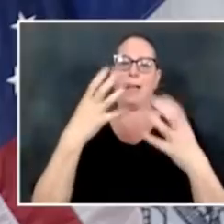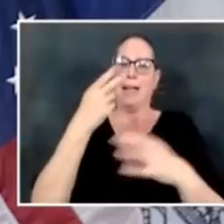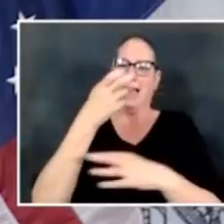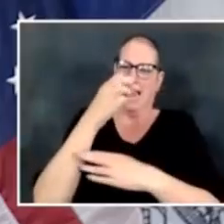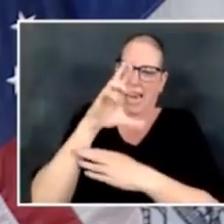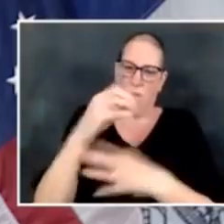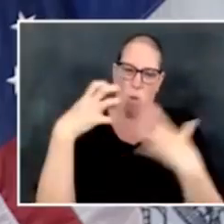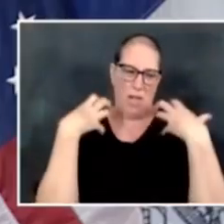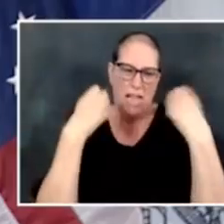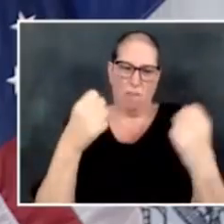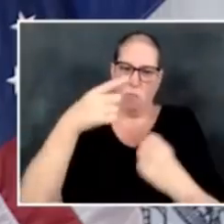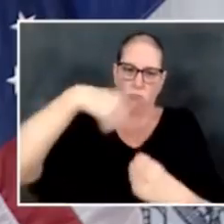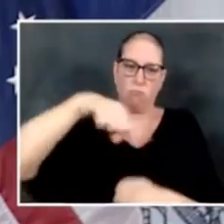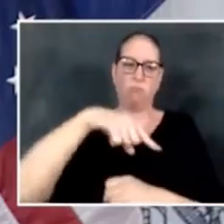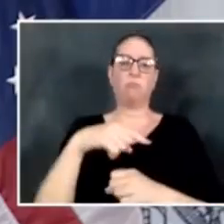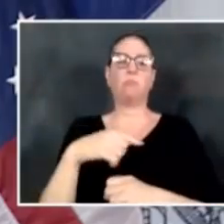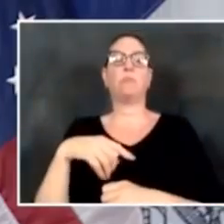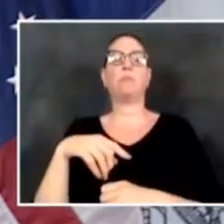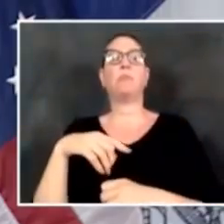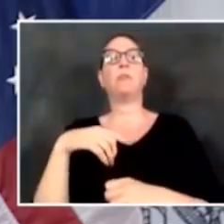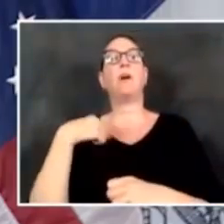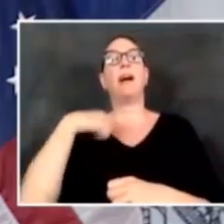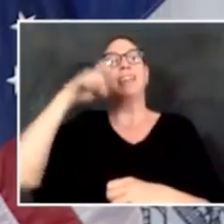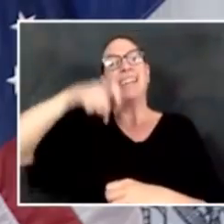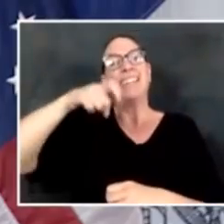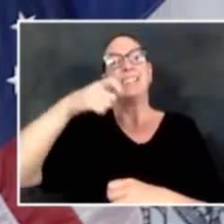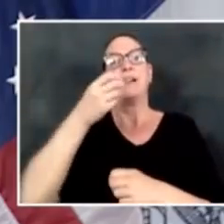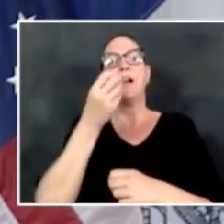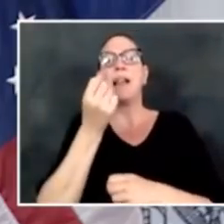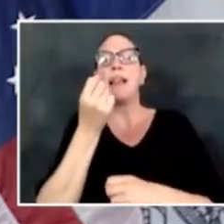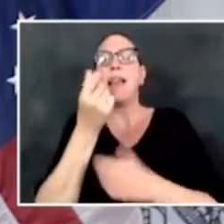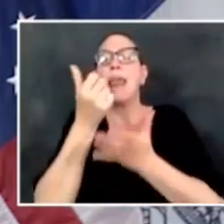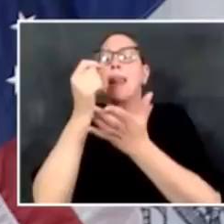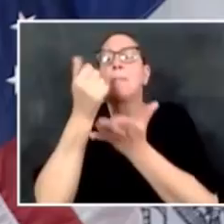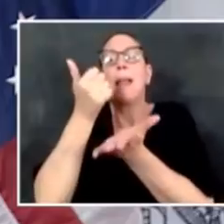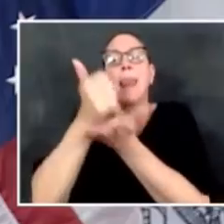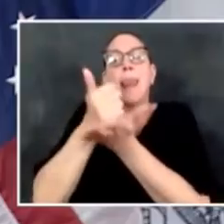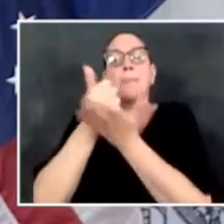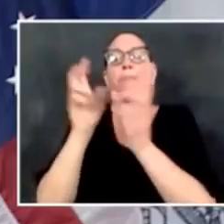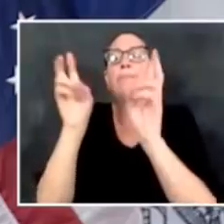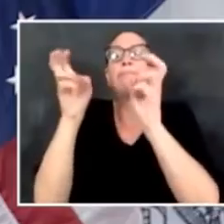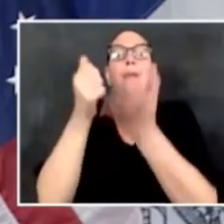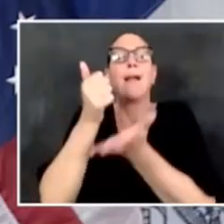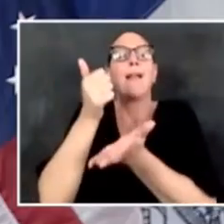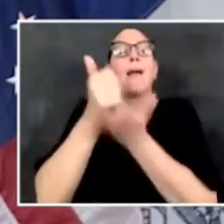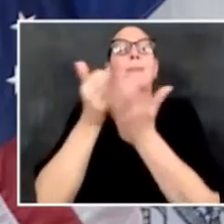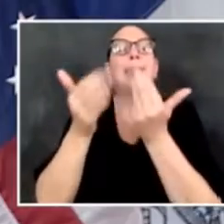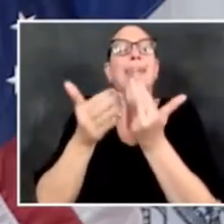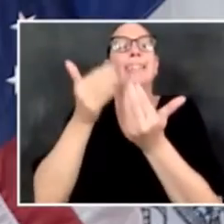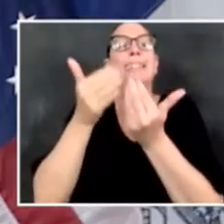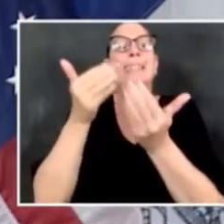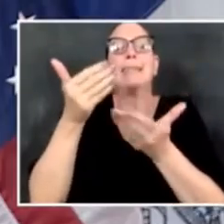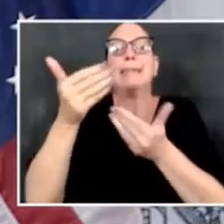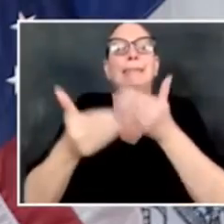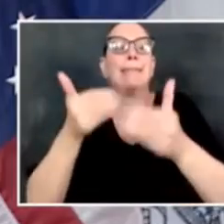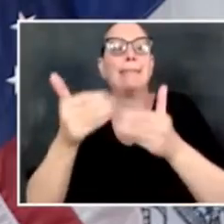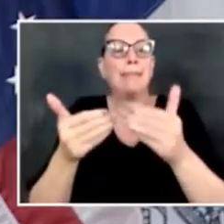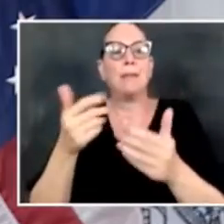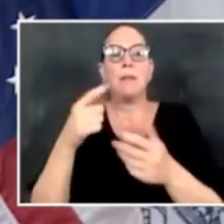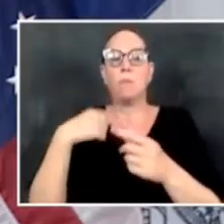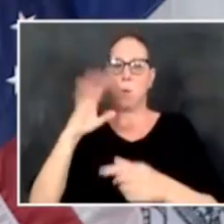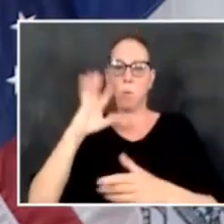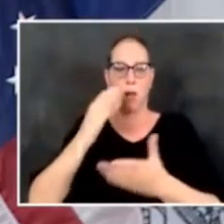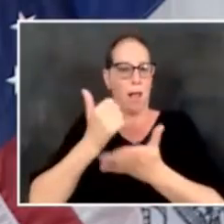and then we can help lead America's recovery, because we have always led all the recoveries in the past and we're ready to do it again.